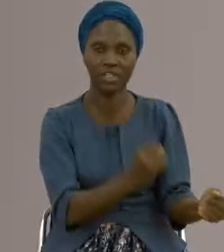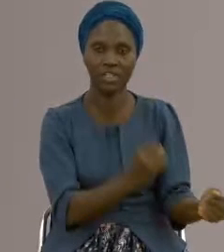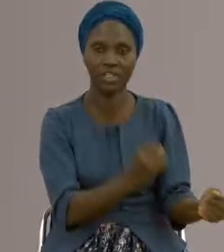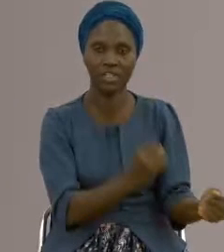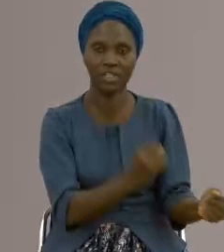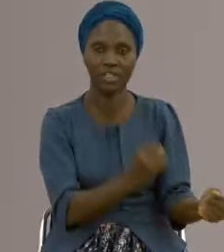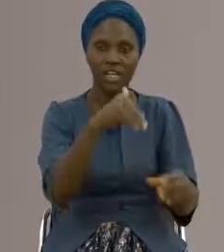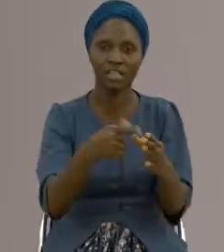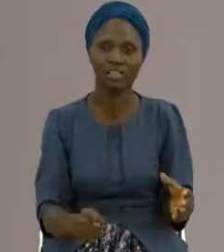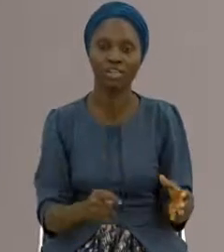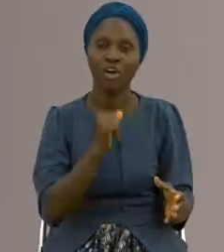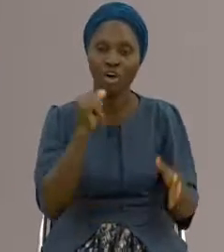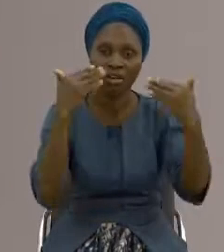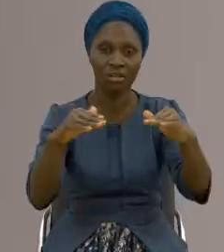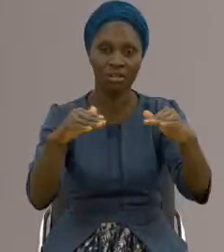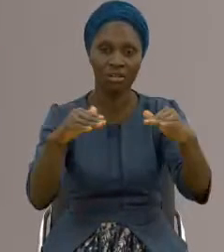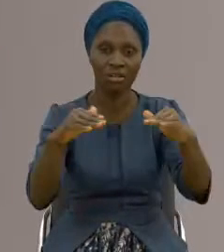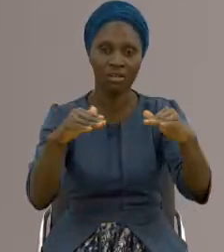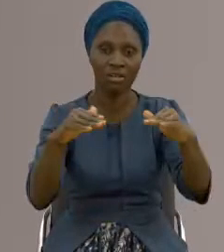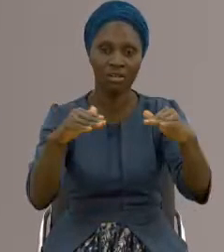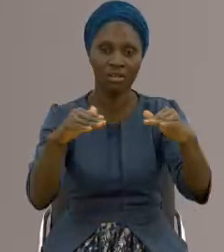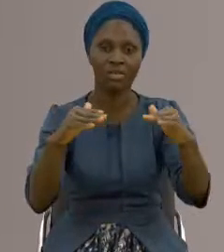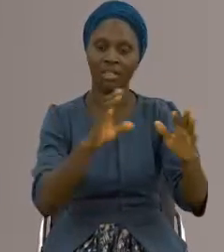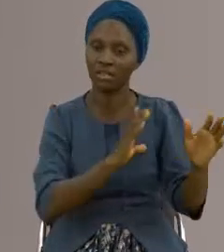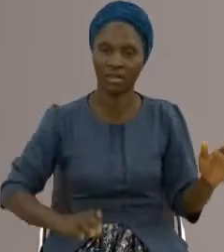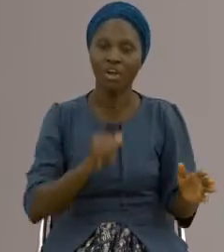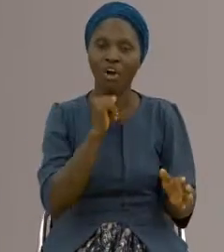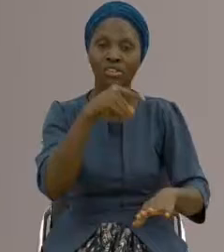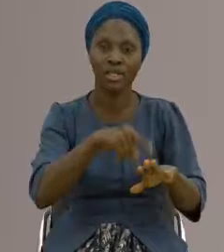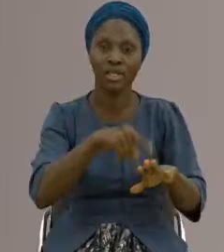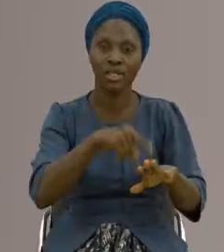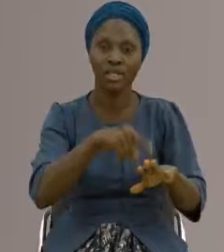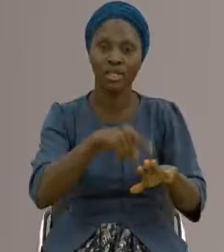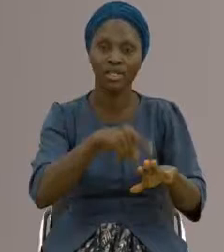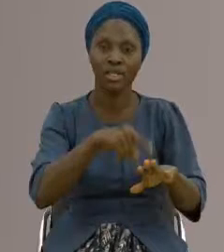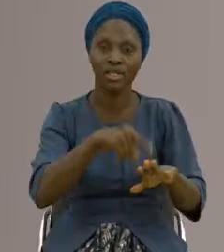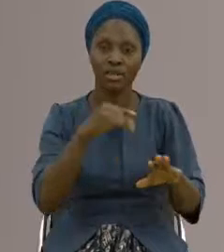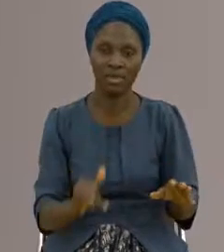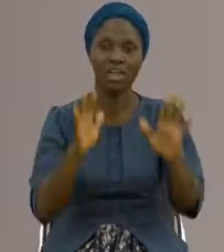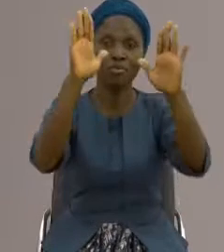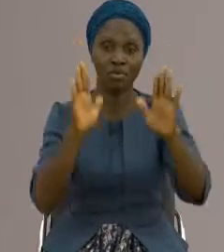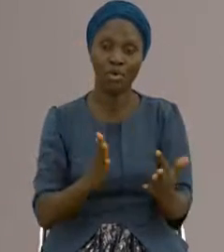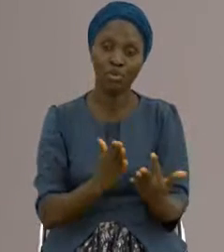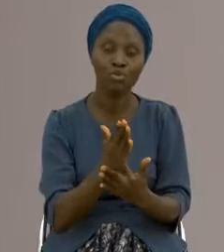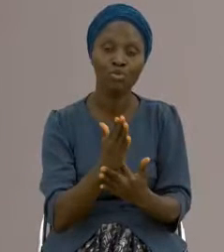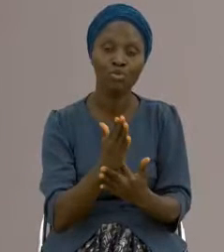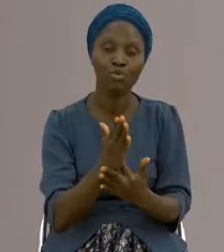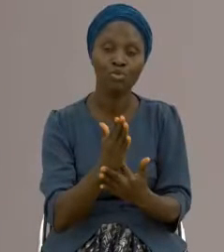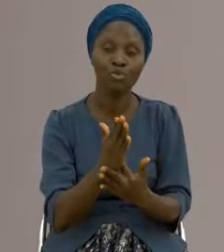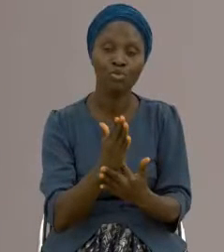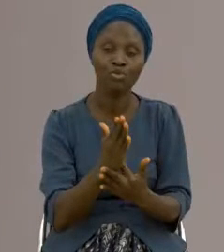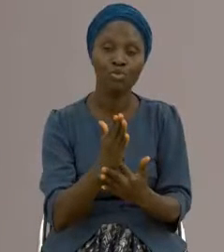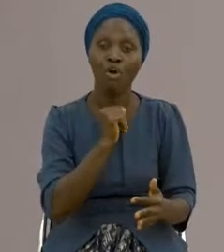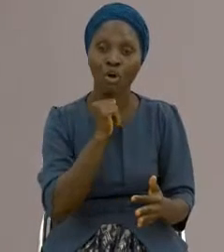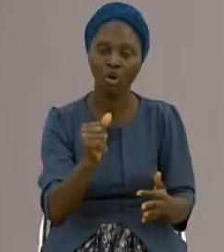unceasing miracles through unrelenting faith in